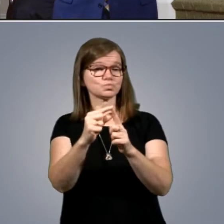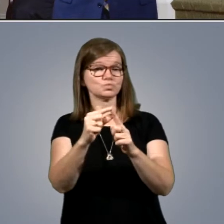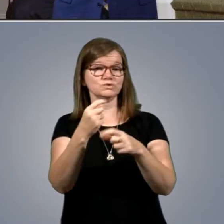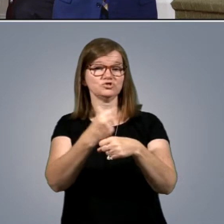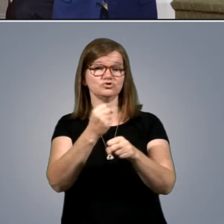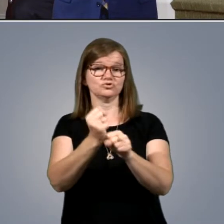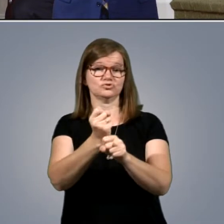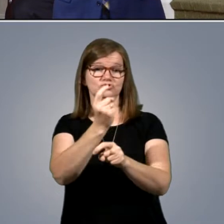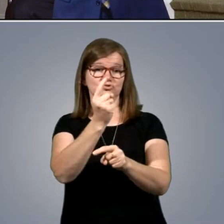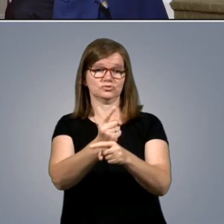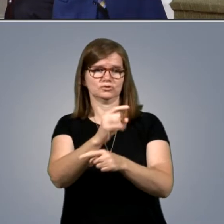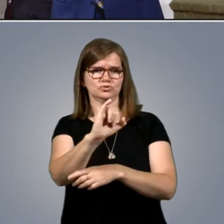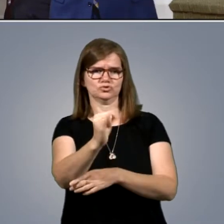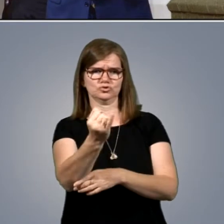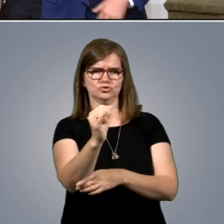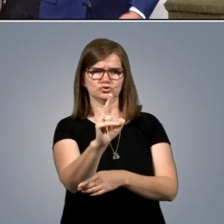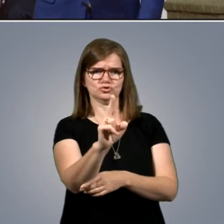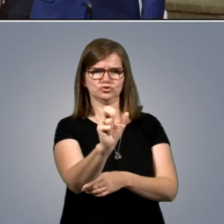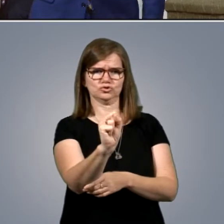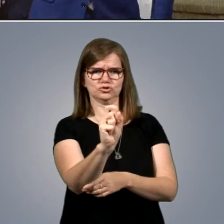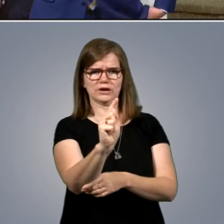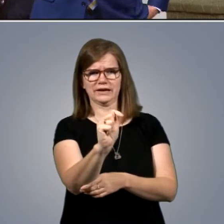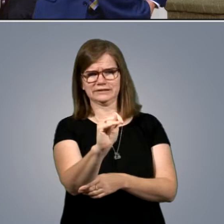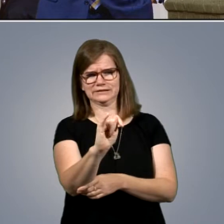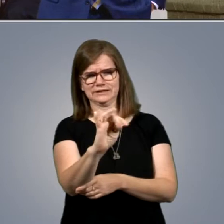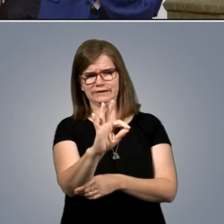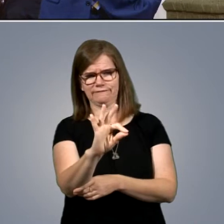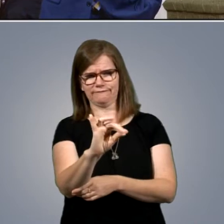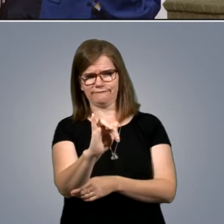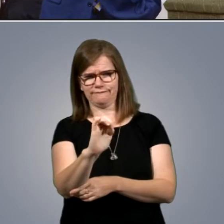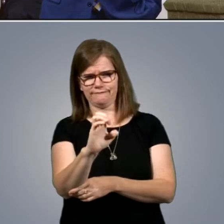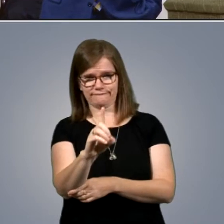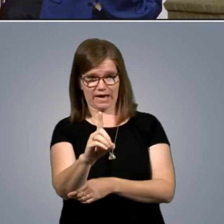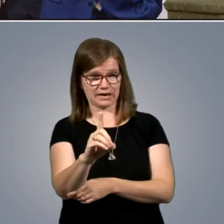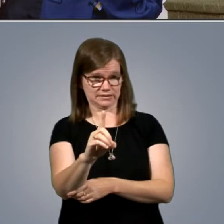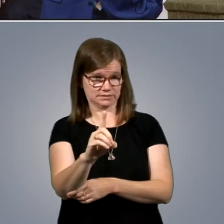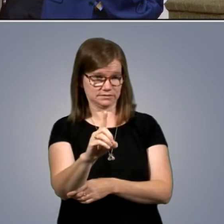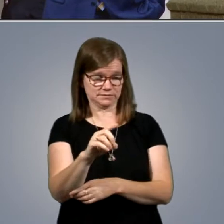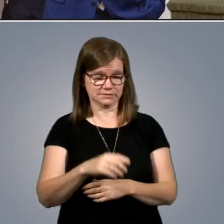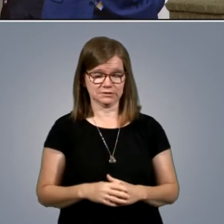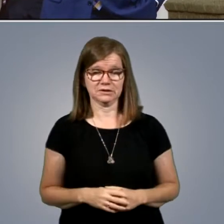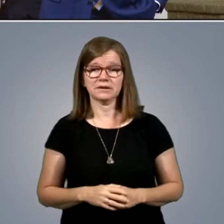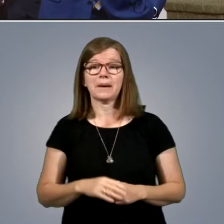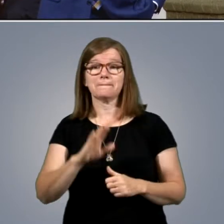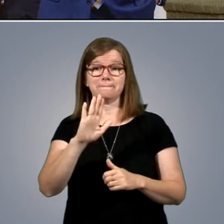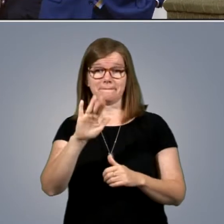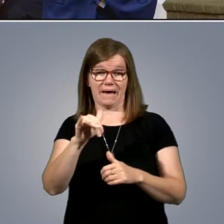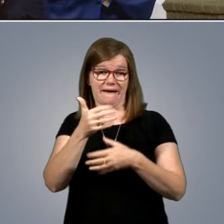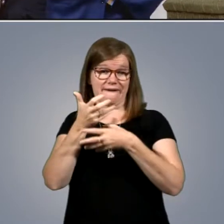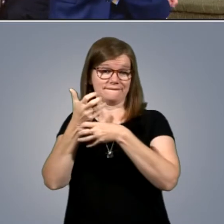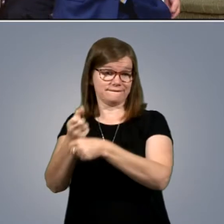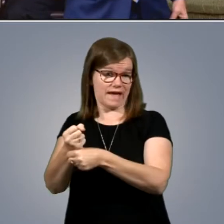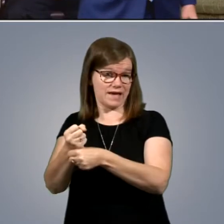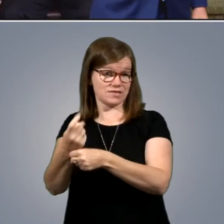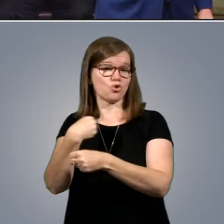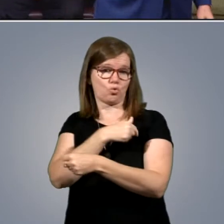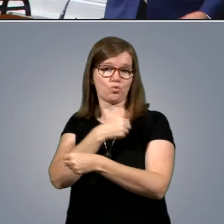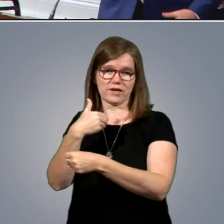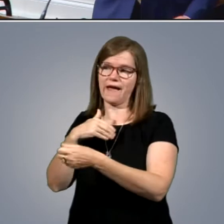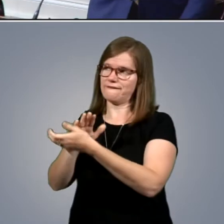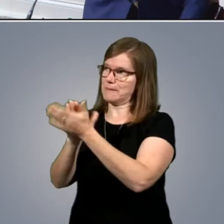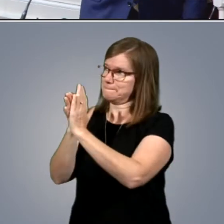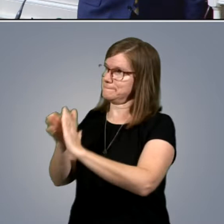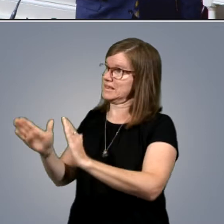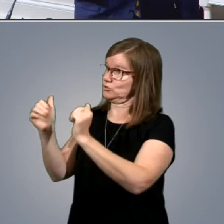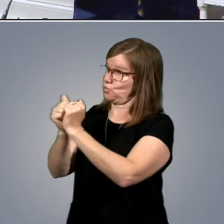You'll see the verse there. says, therefore, being justified. By faith, we have peace with God through our